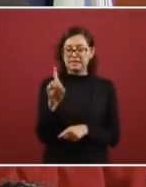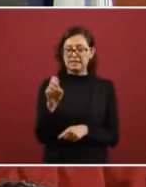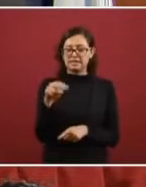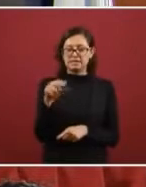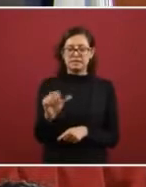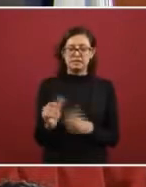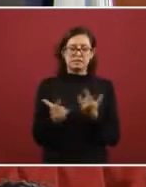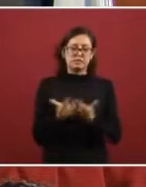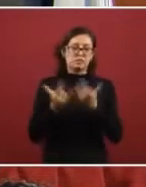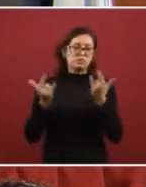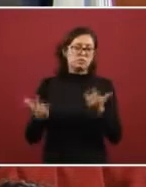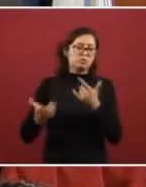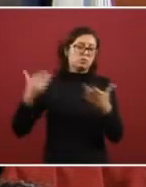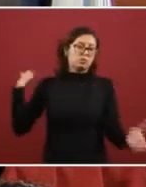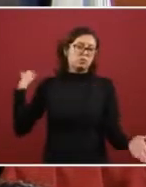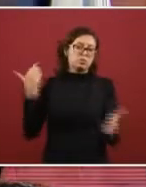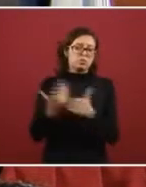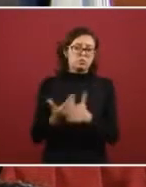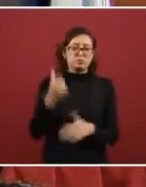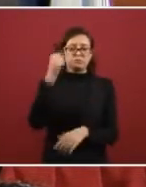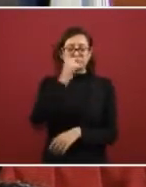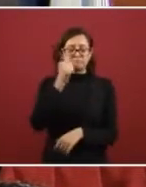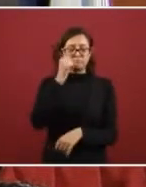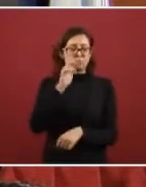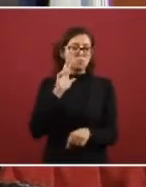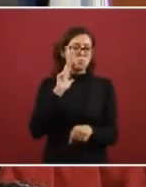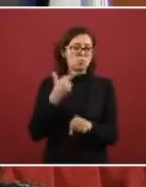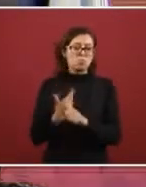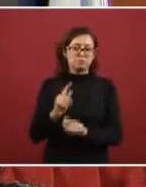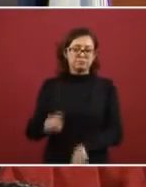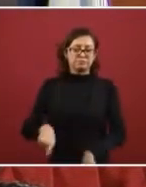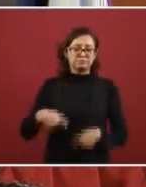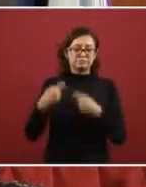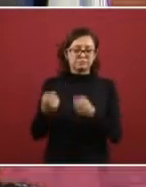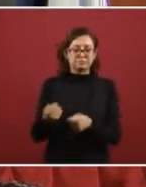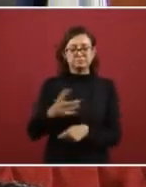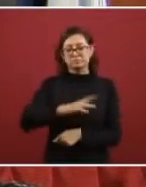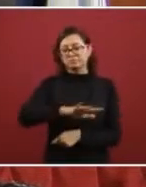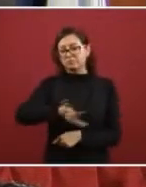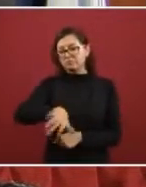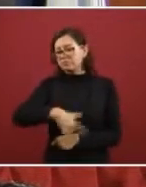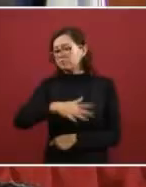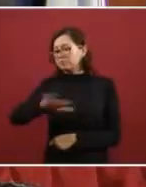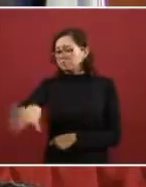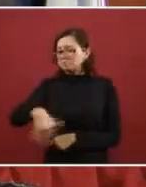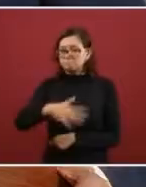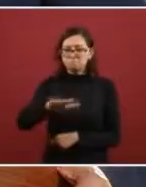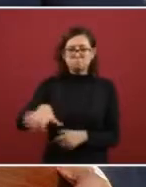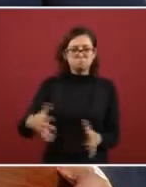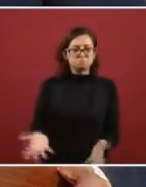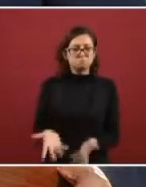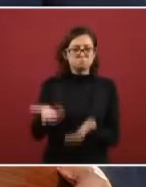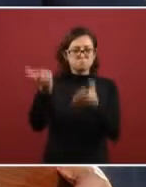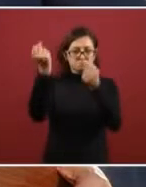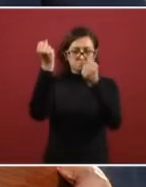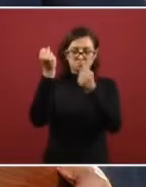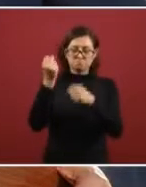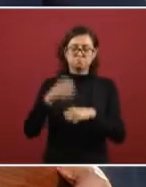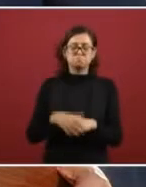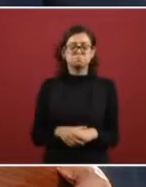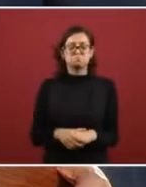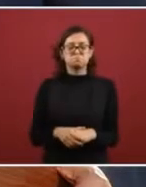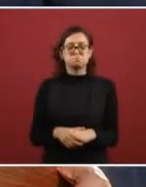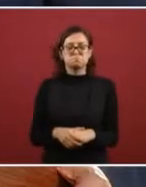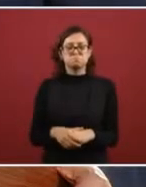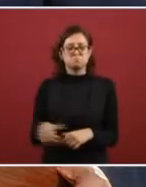the Army, has taken the responsibility of execution of search and